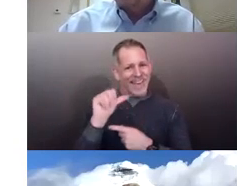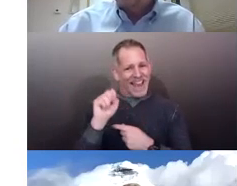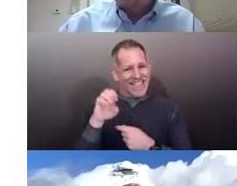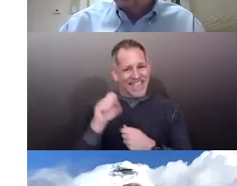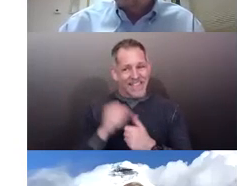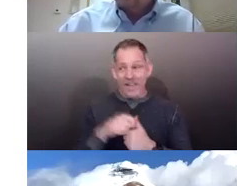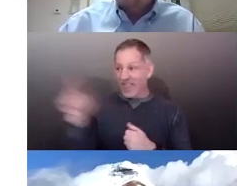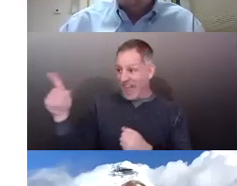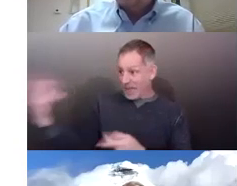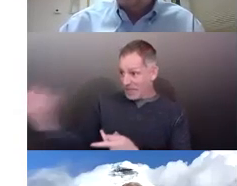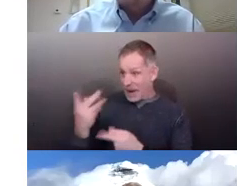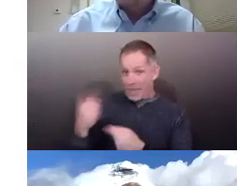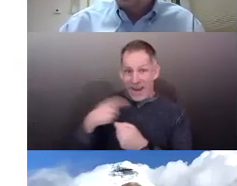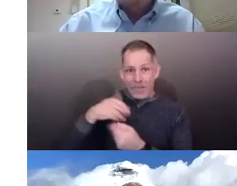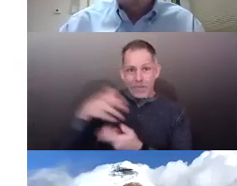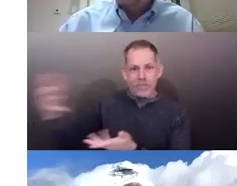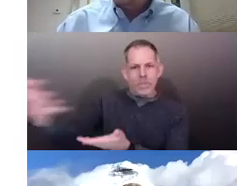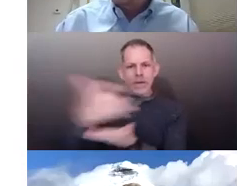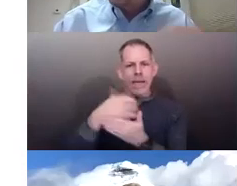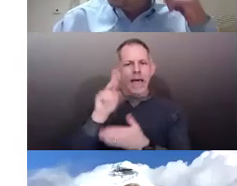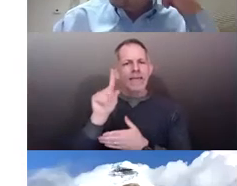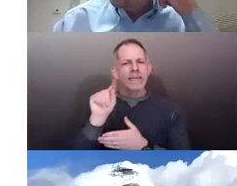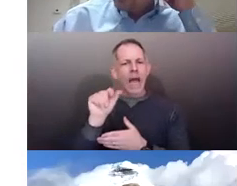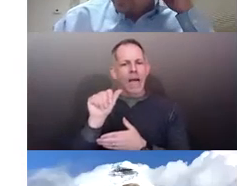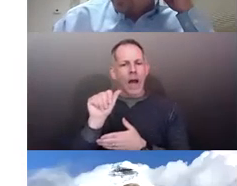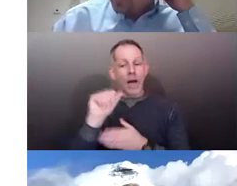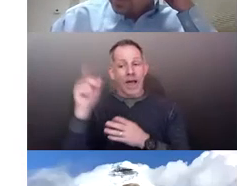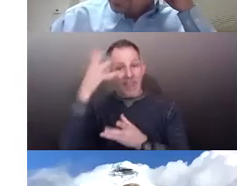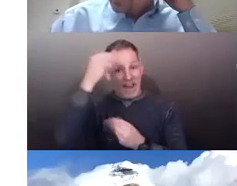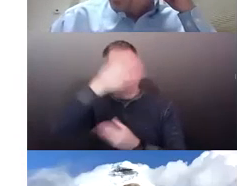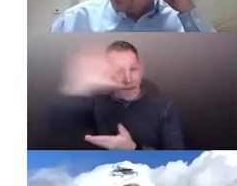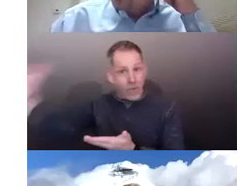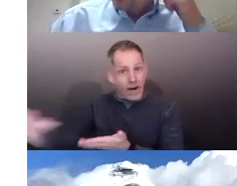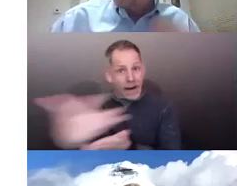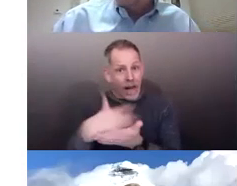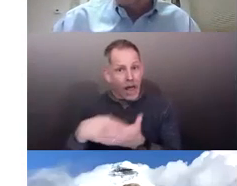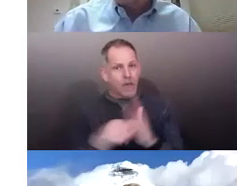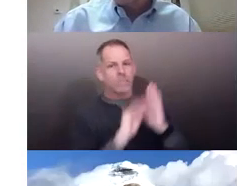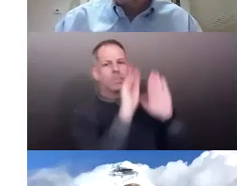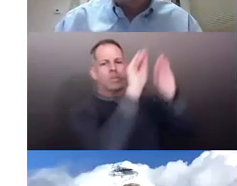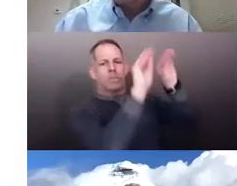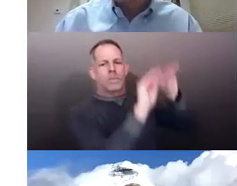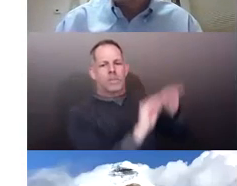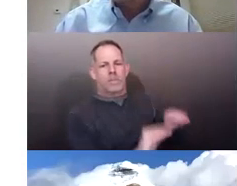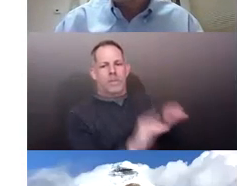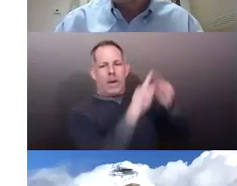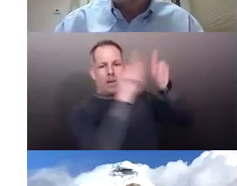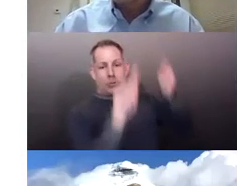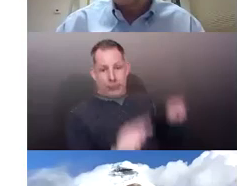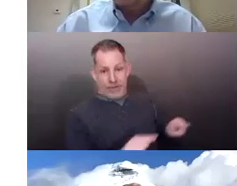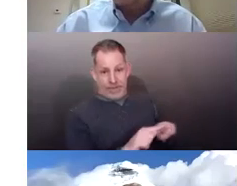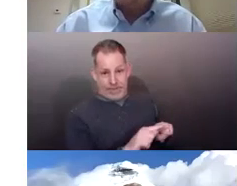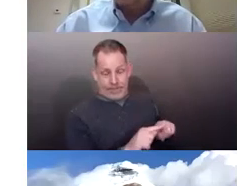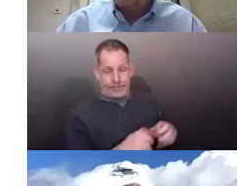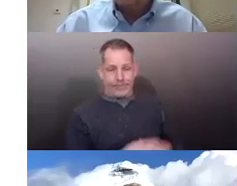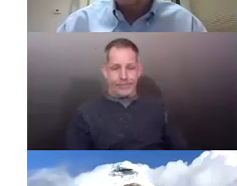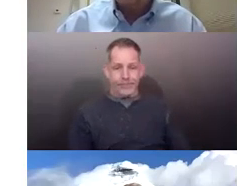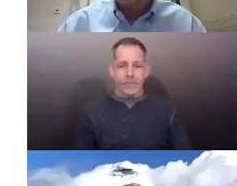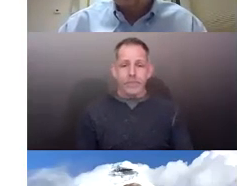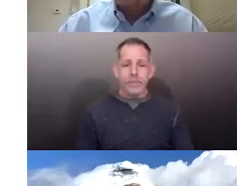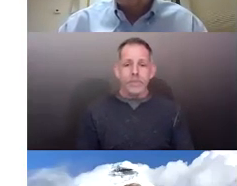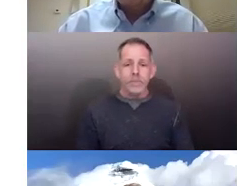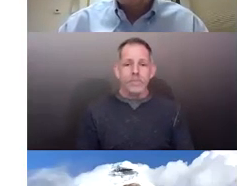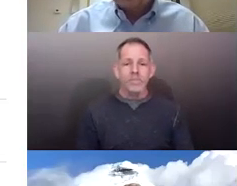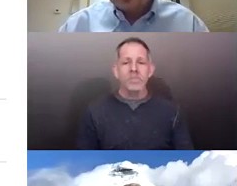but overall on an average day, we're getting in anywhere from 60 to 100 cases being reported over the last week or